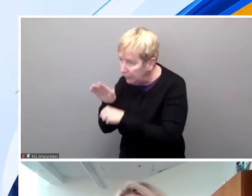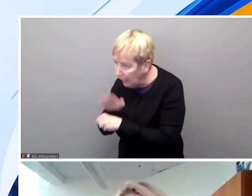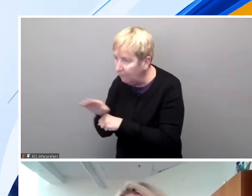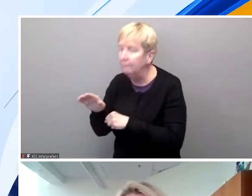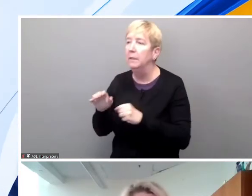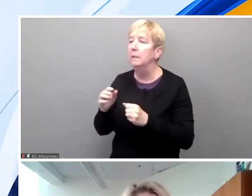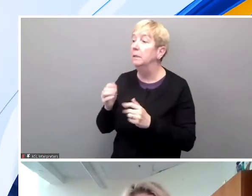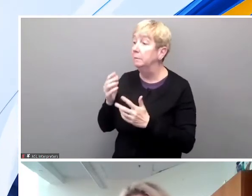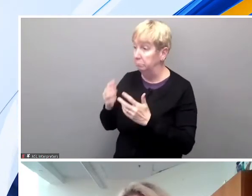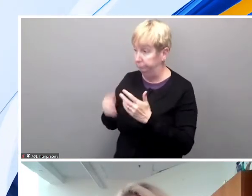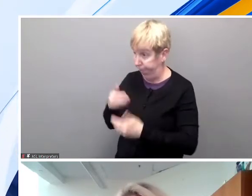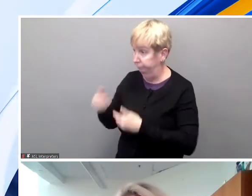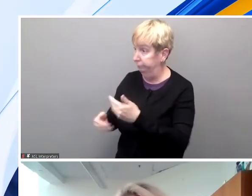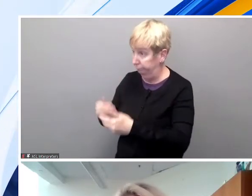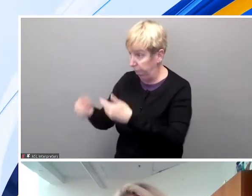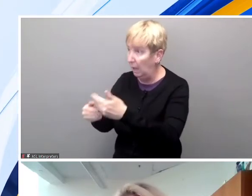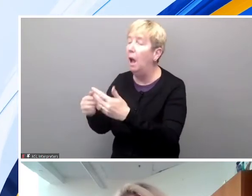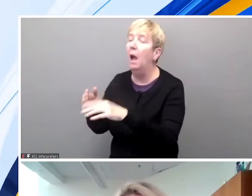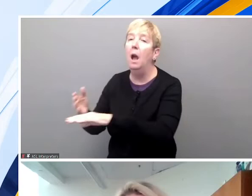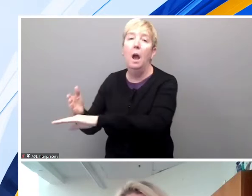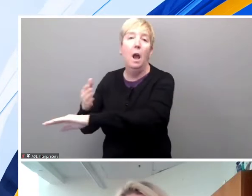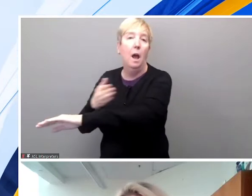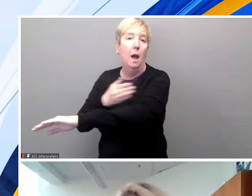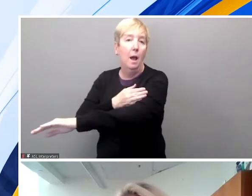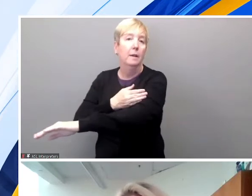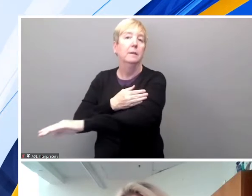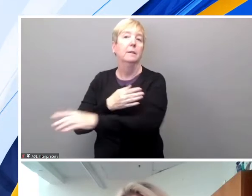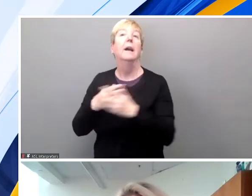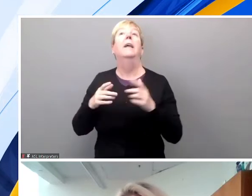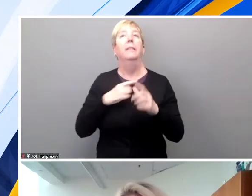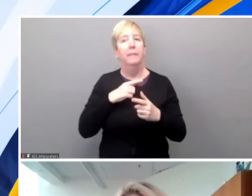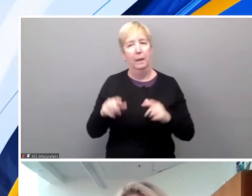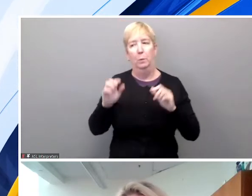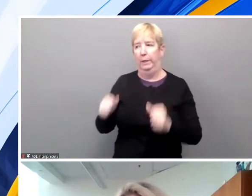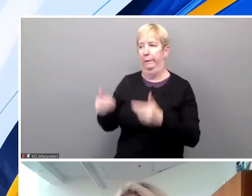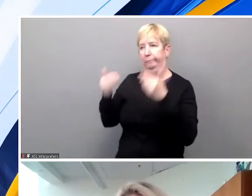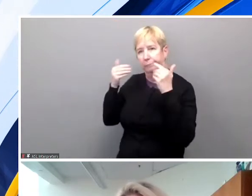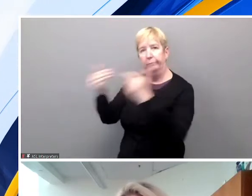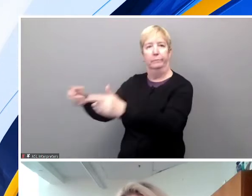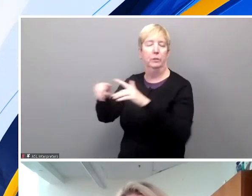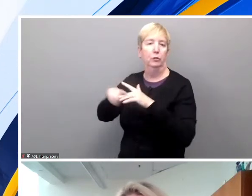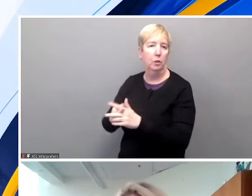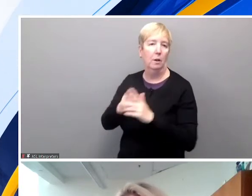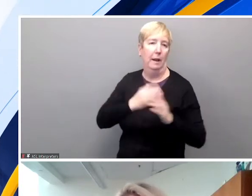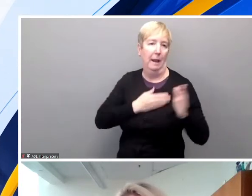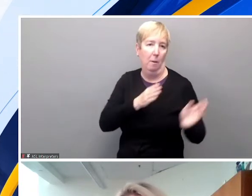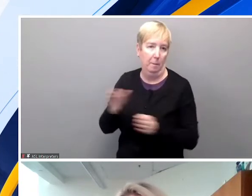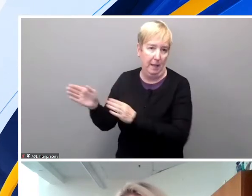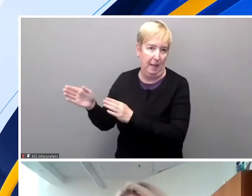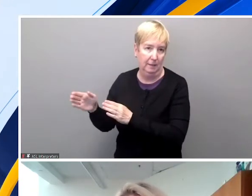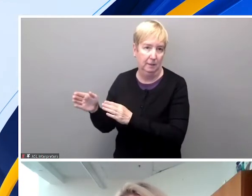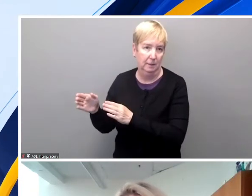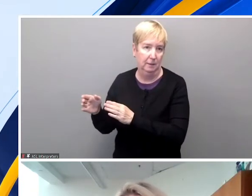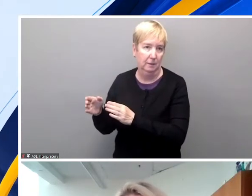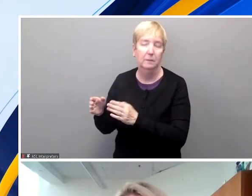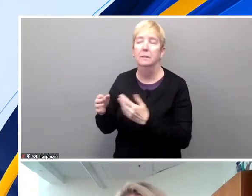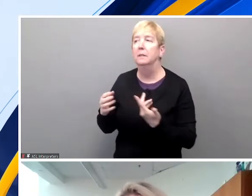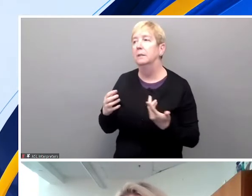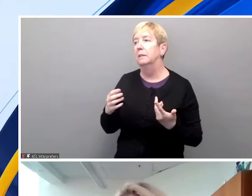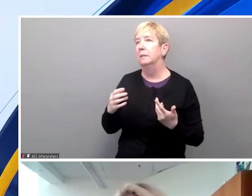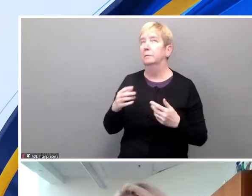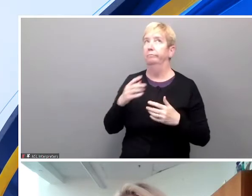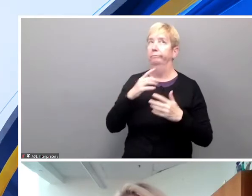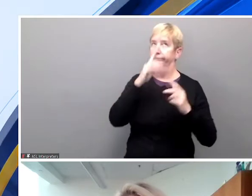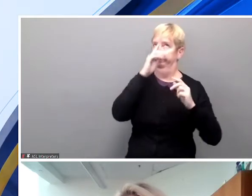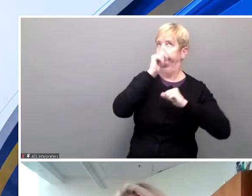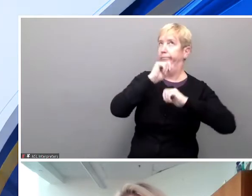progress this next year into implementing a lot of our plans, that we see for